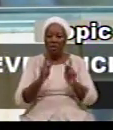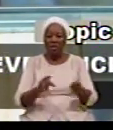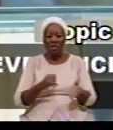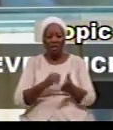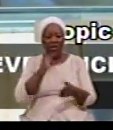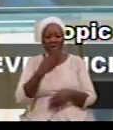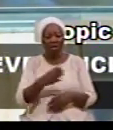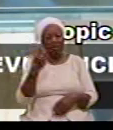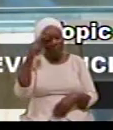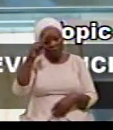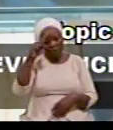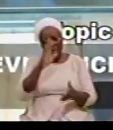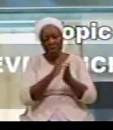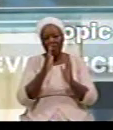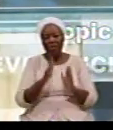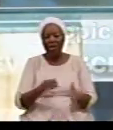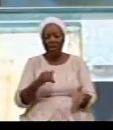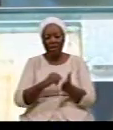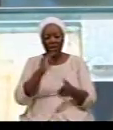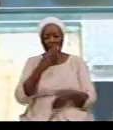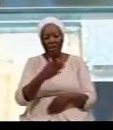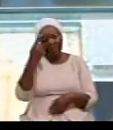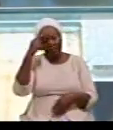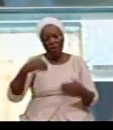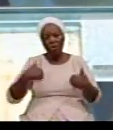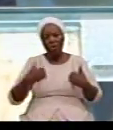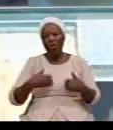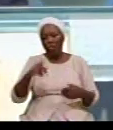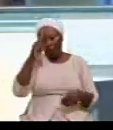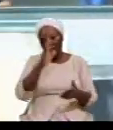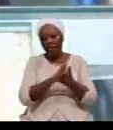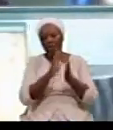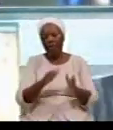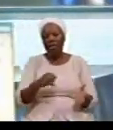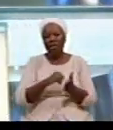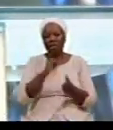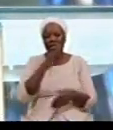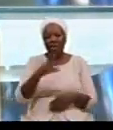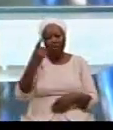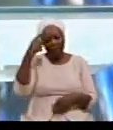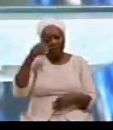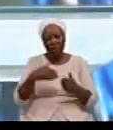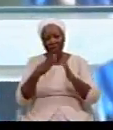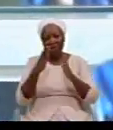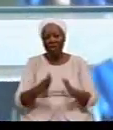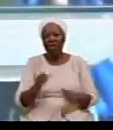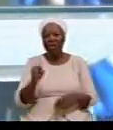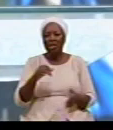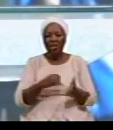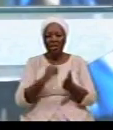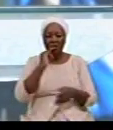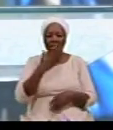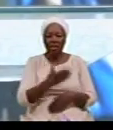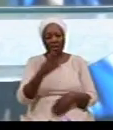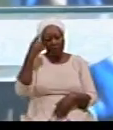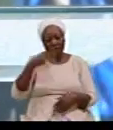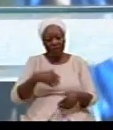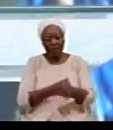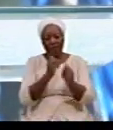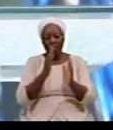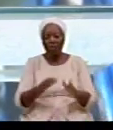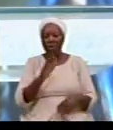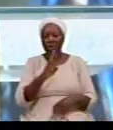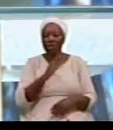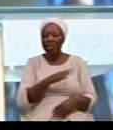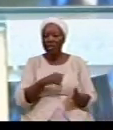believer. It's there for the unbeliever. It's there for leaders. It's there for followers. It's there